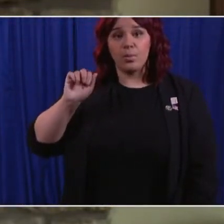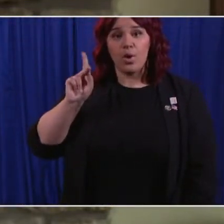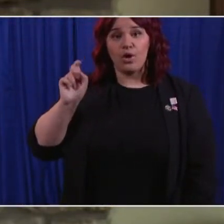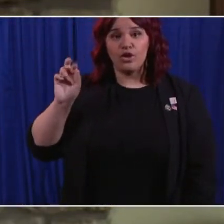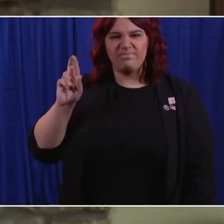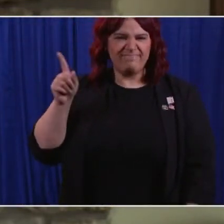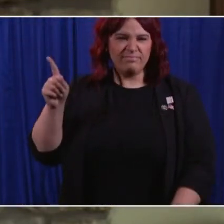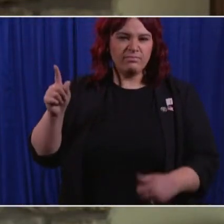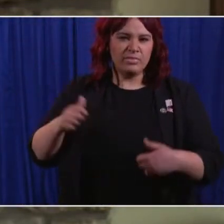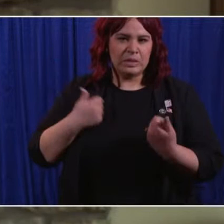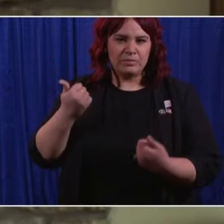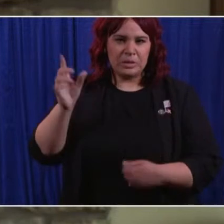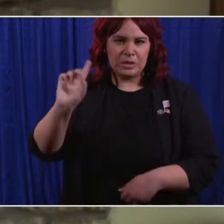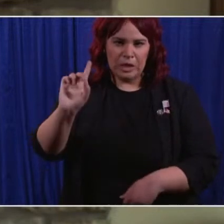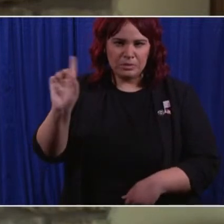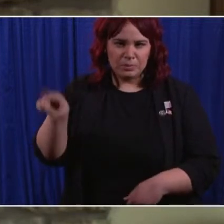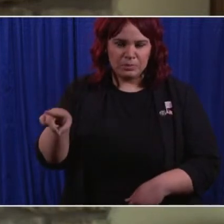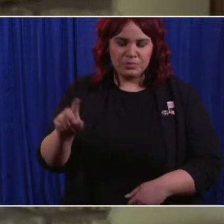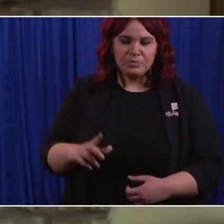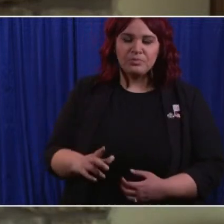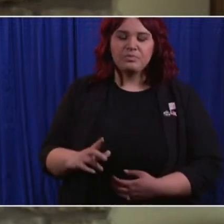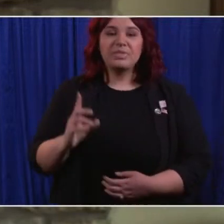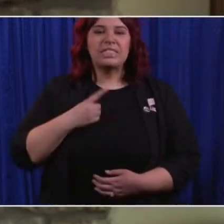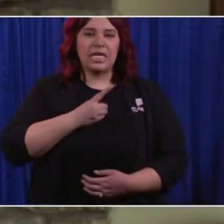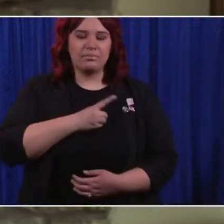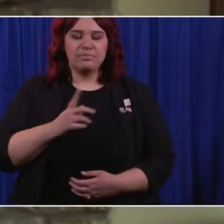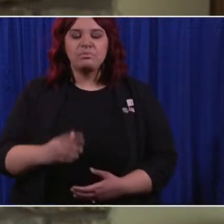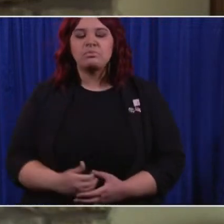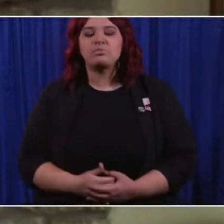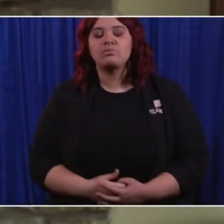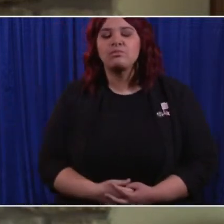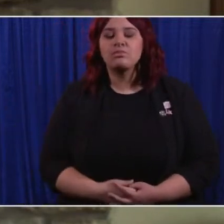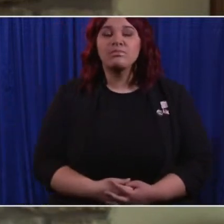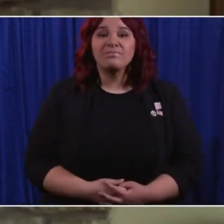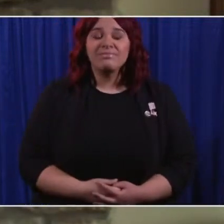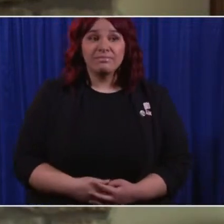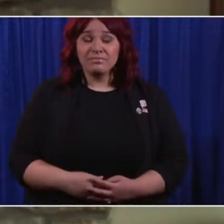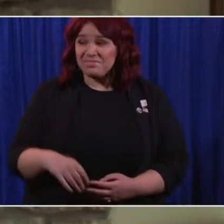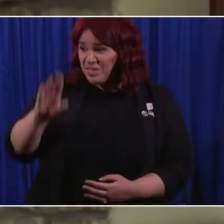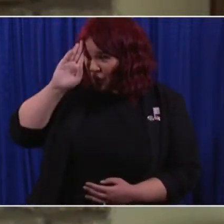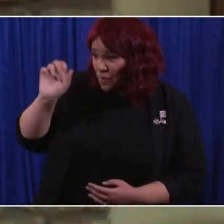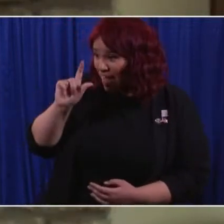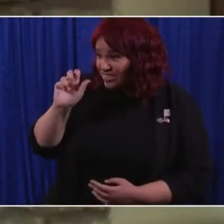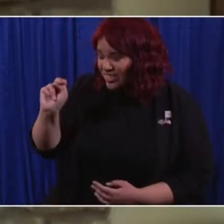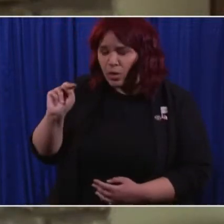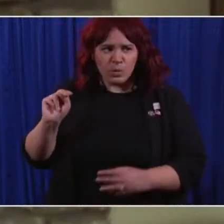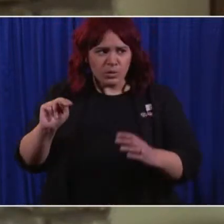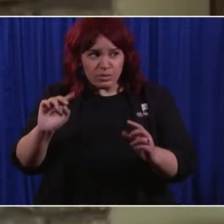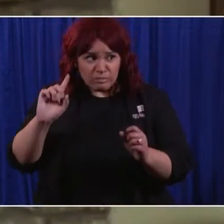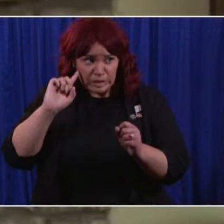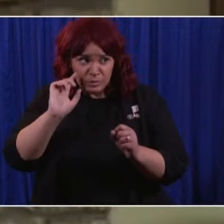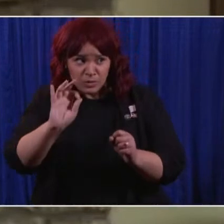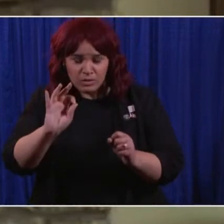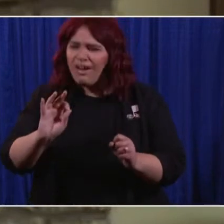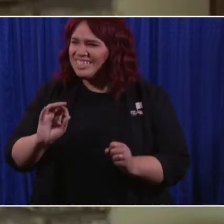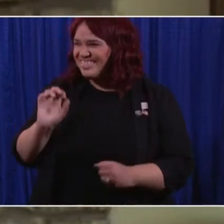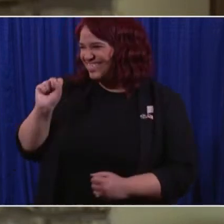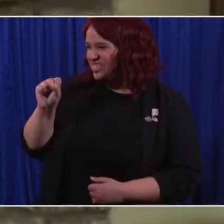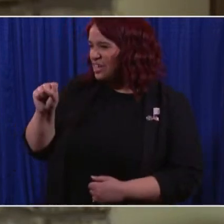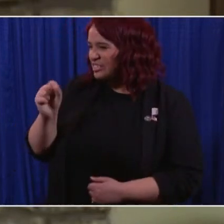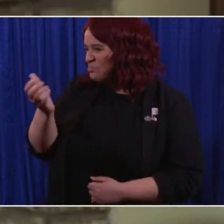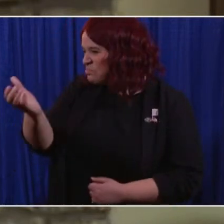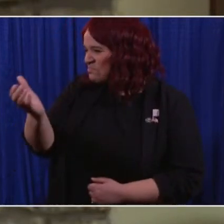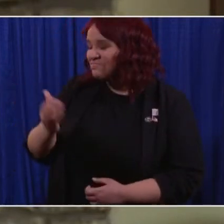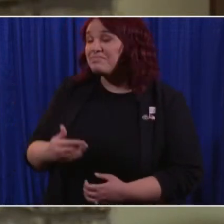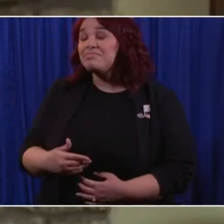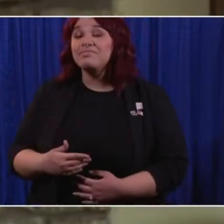Hello, Governor. Hello, So, Allison. can you hear me? I can indeed. Thank you. Awesome, thank you.